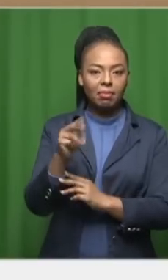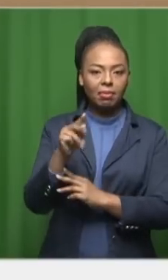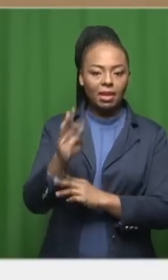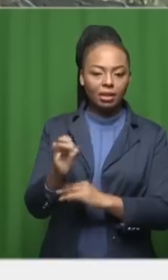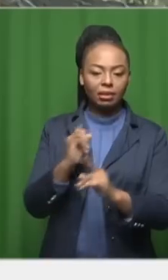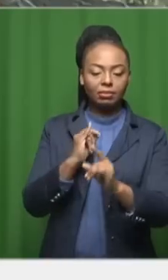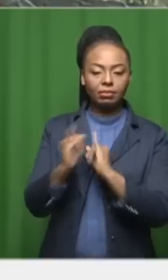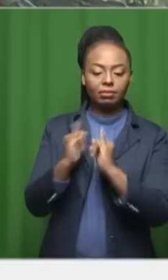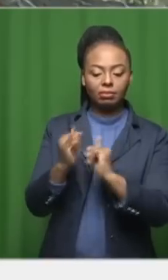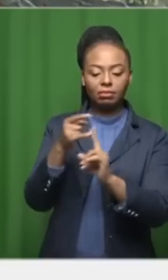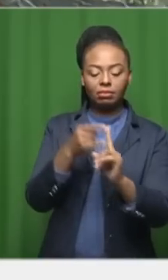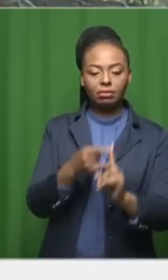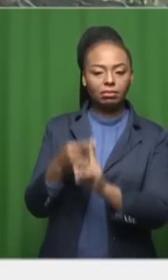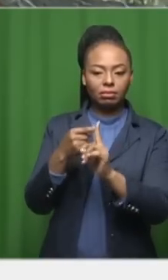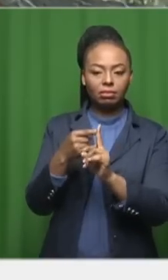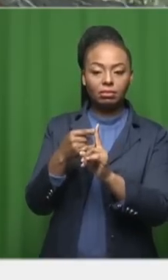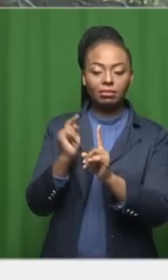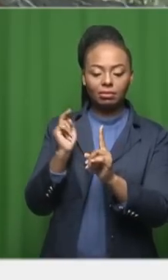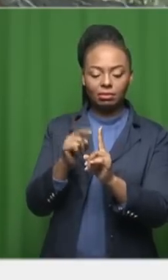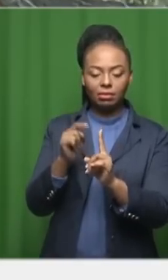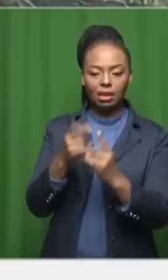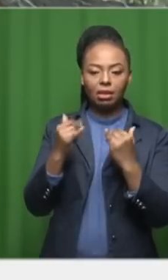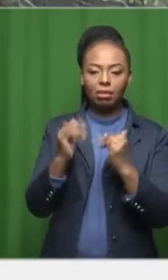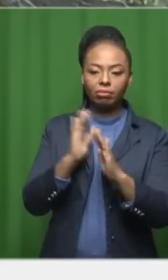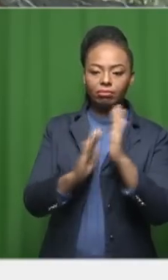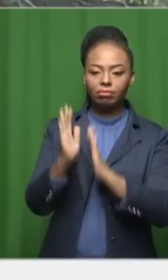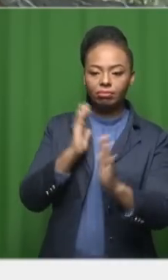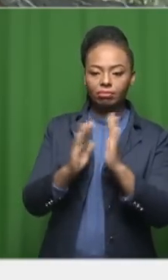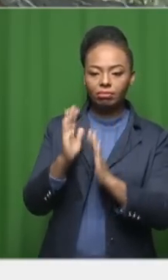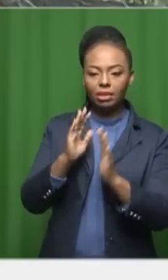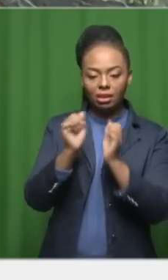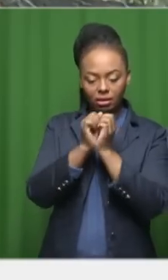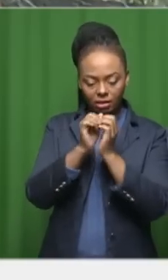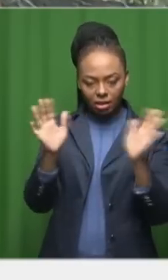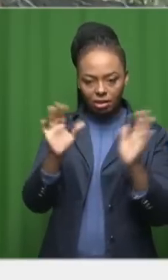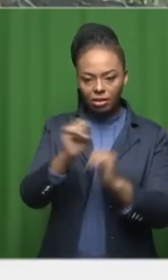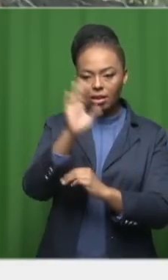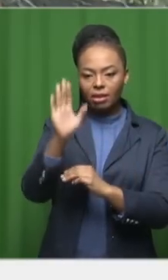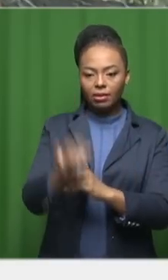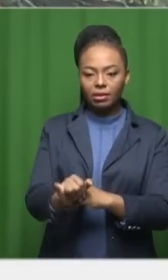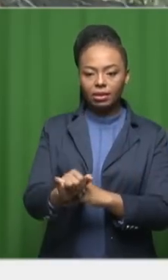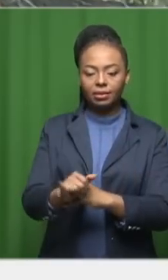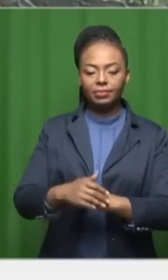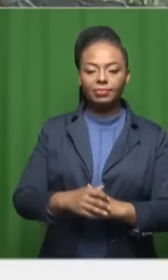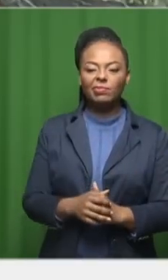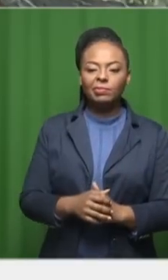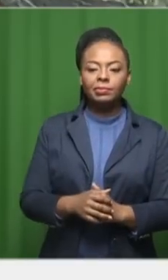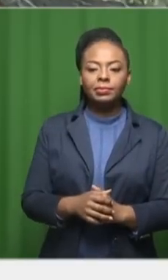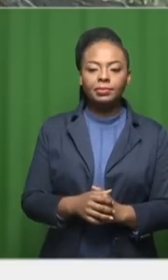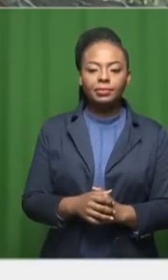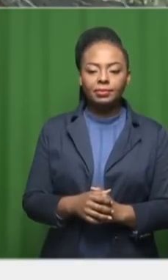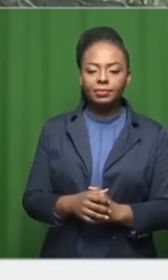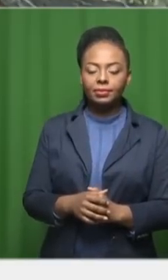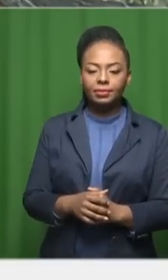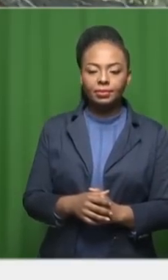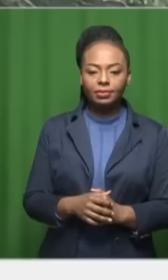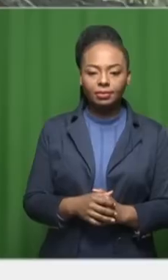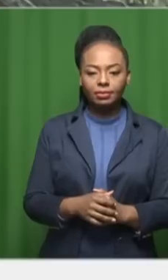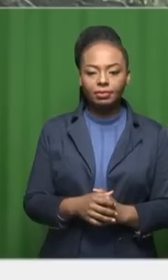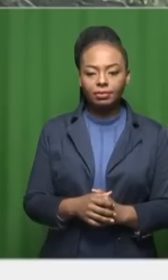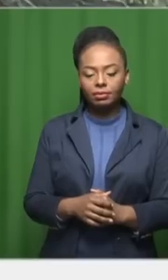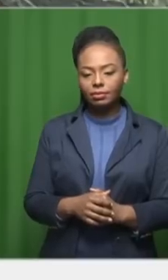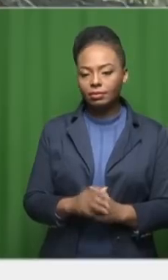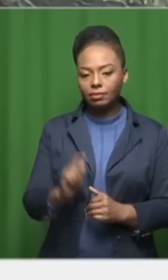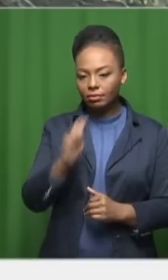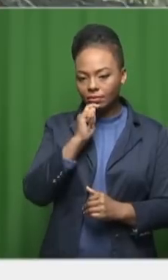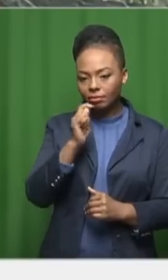us now virtually to discuss the impact of this on the general South African household. Marlene, thanks so much for your time. Welcome to Morning Live.